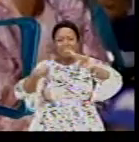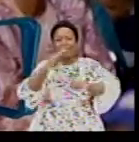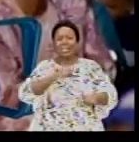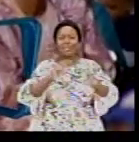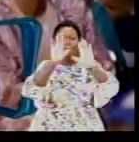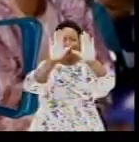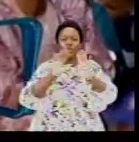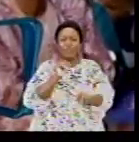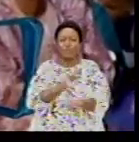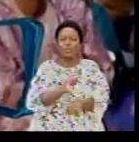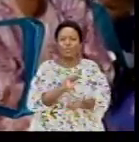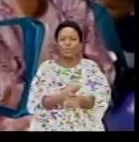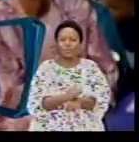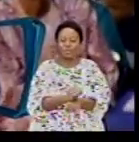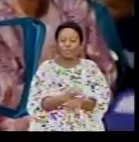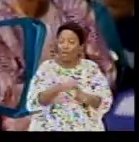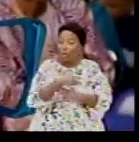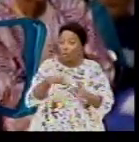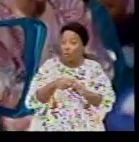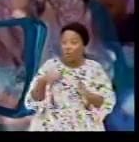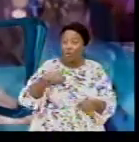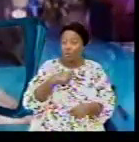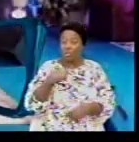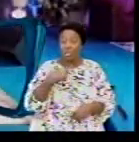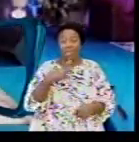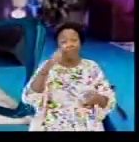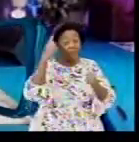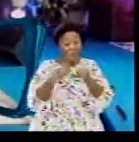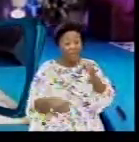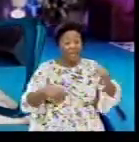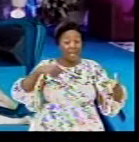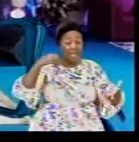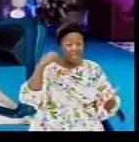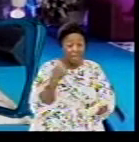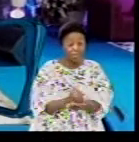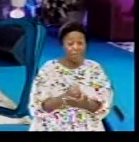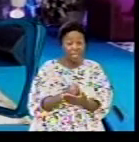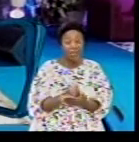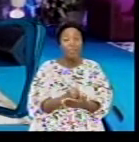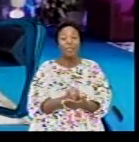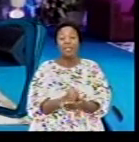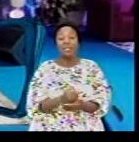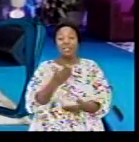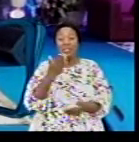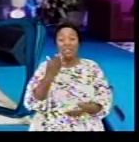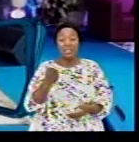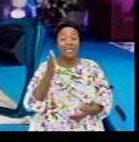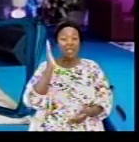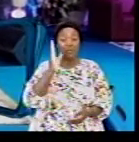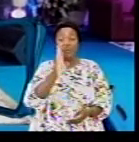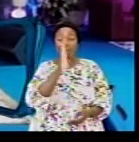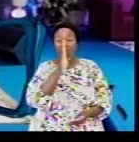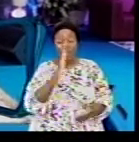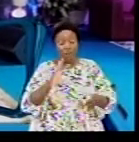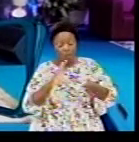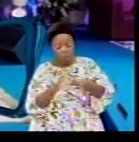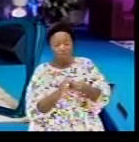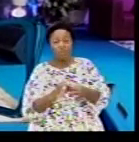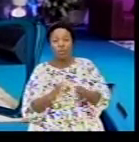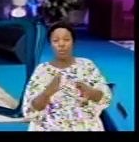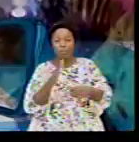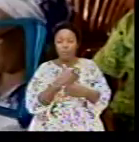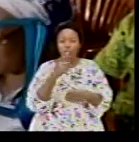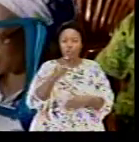miracle. Miracle. When we say the final amen, there will be connection between you and